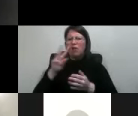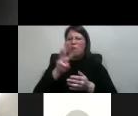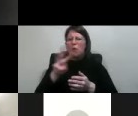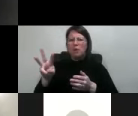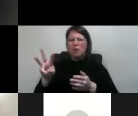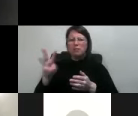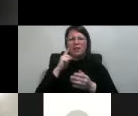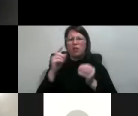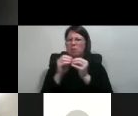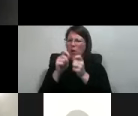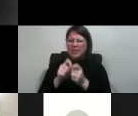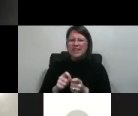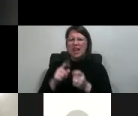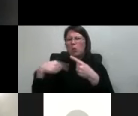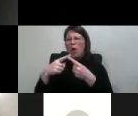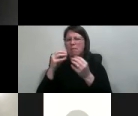two.